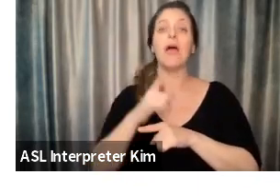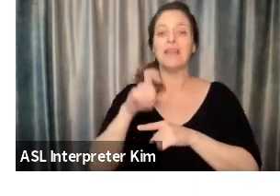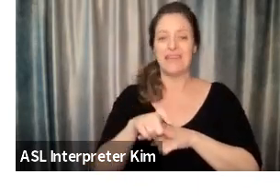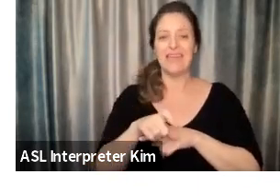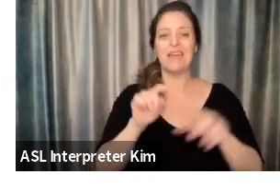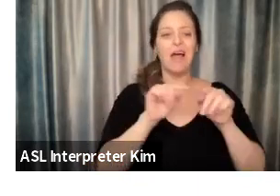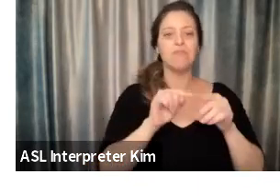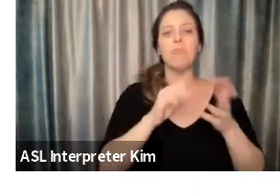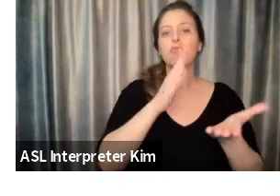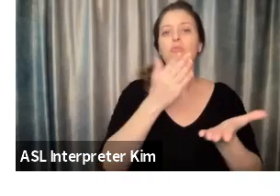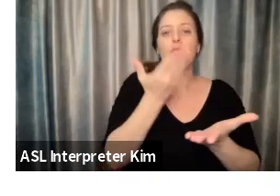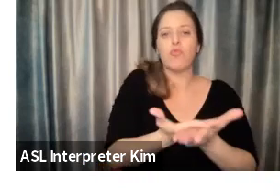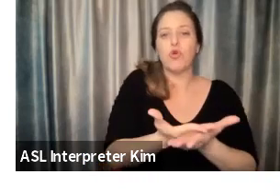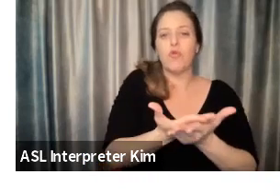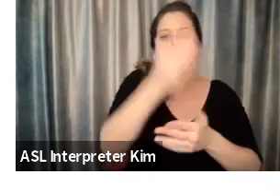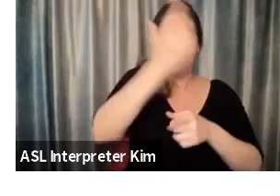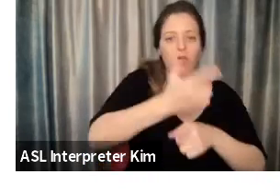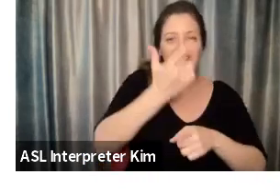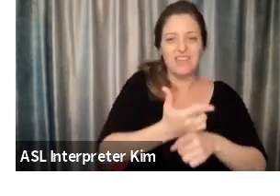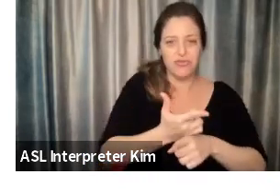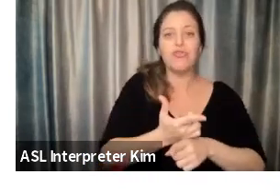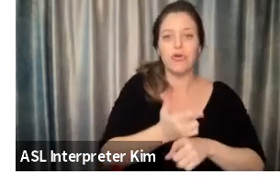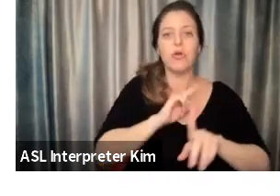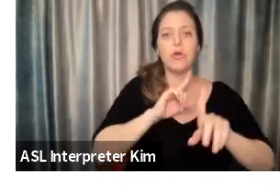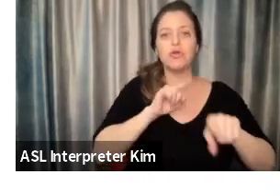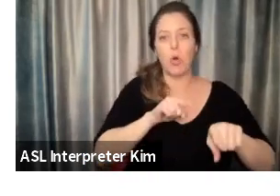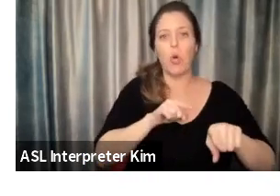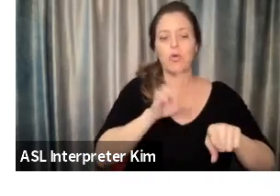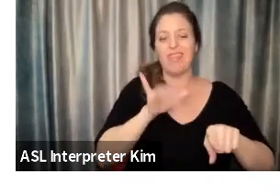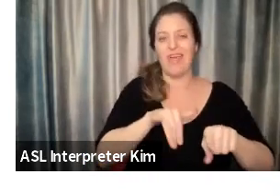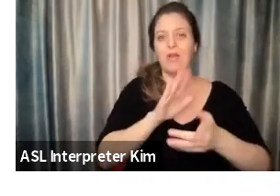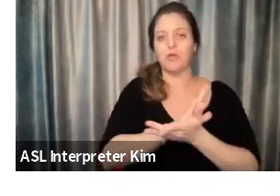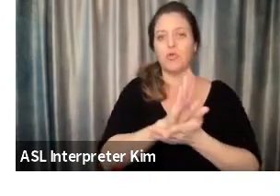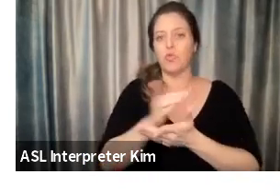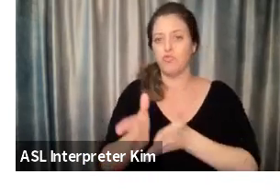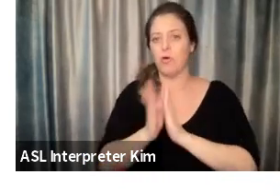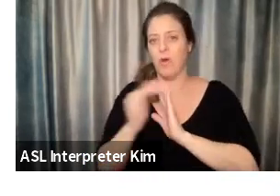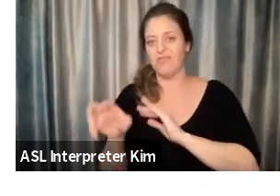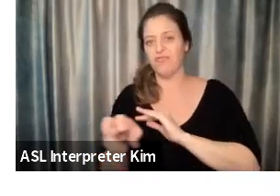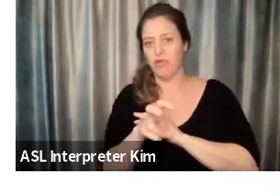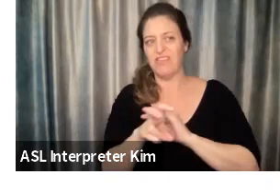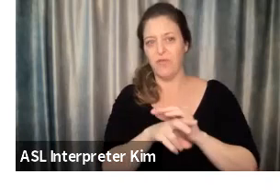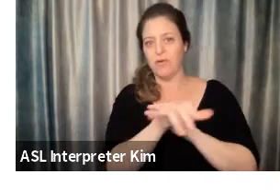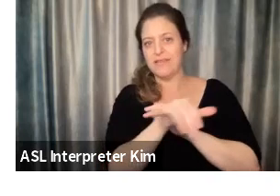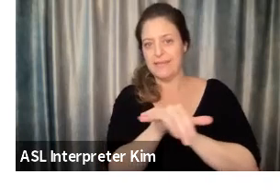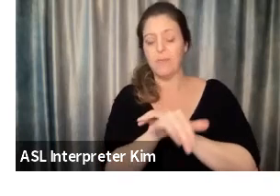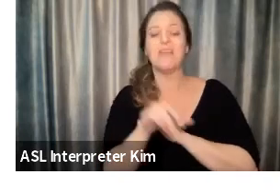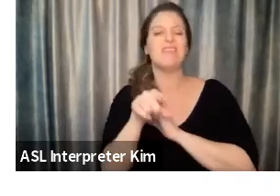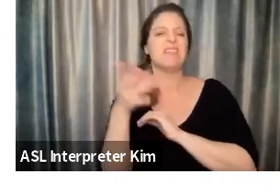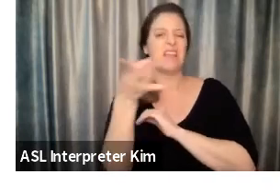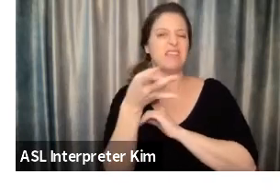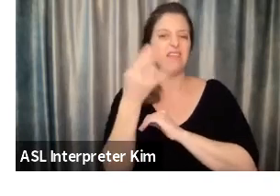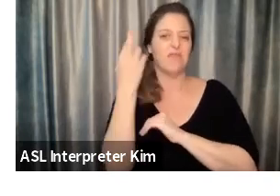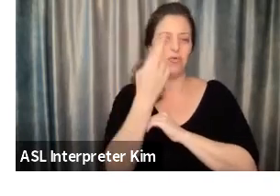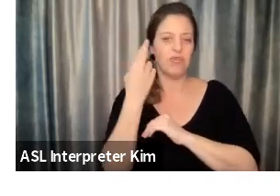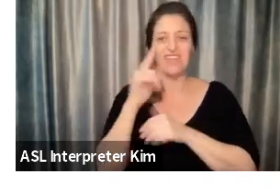transcript or attendance record that the sibling is attending at the school you're requesting. So these are the 7 reasons, and the first